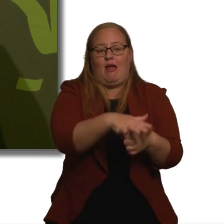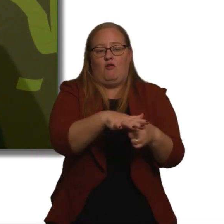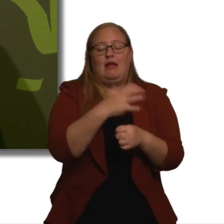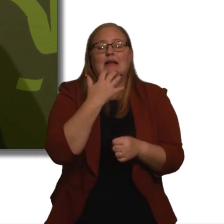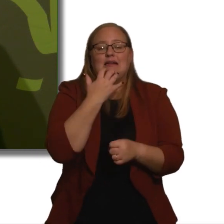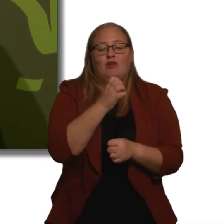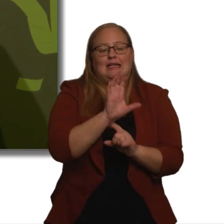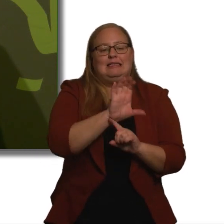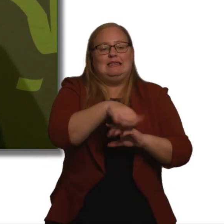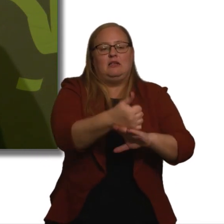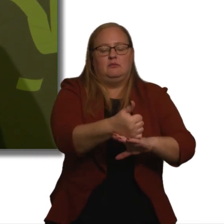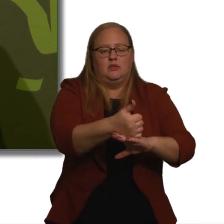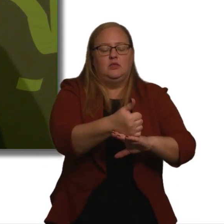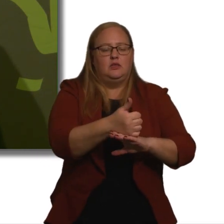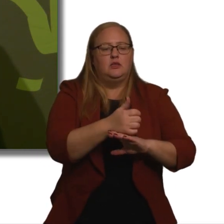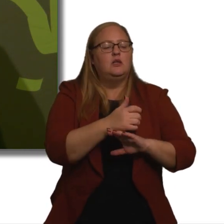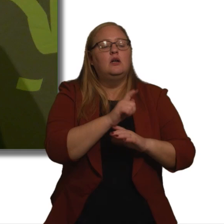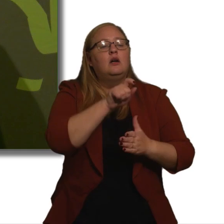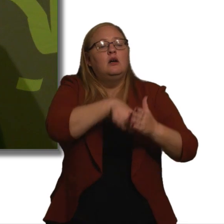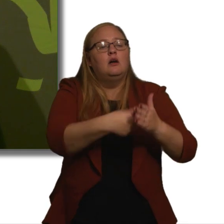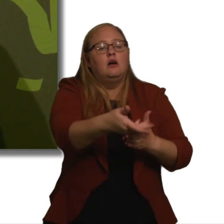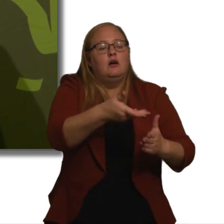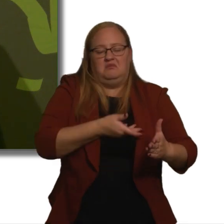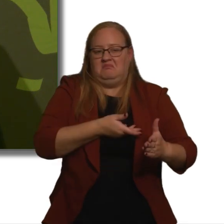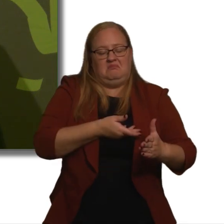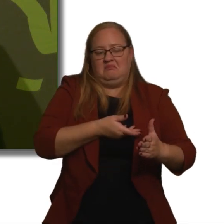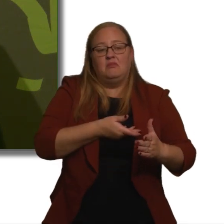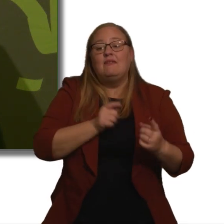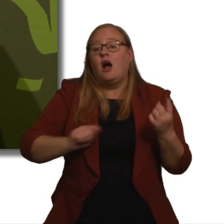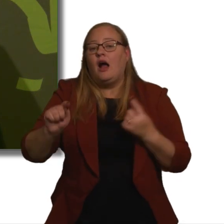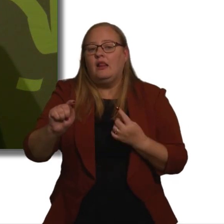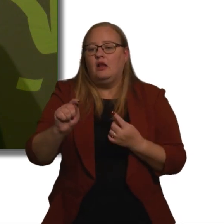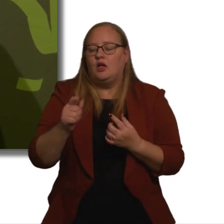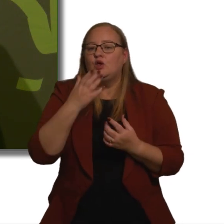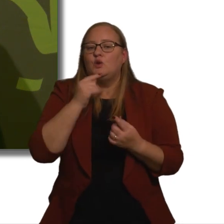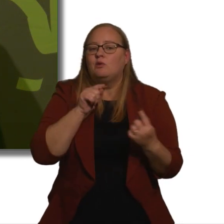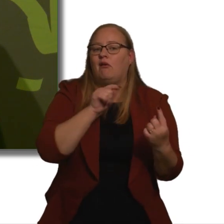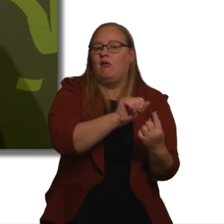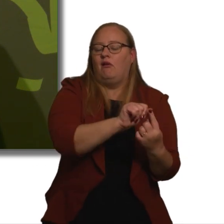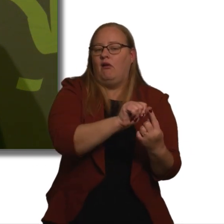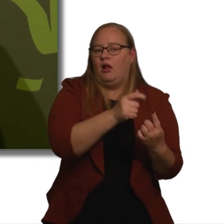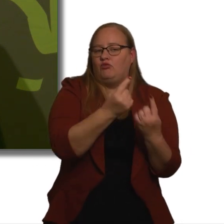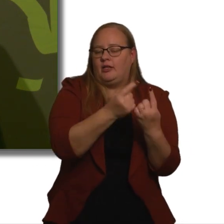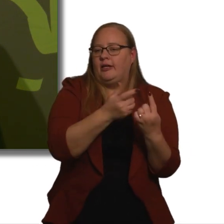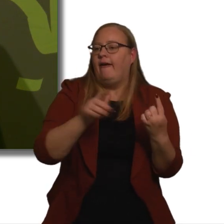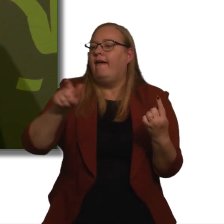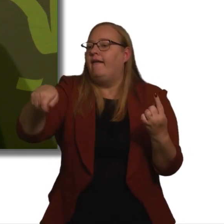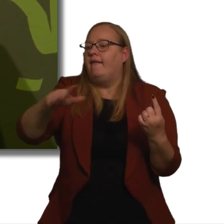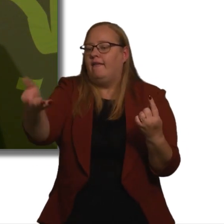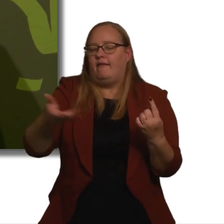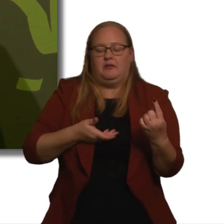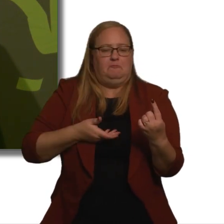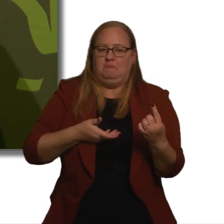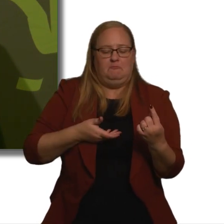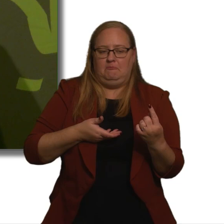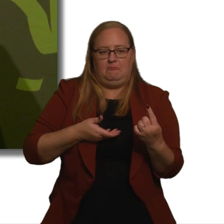Israeli settlements or engage with any supplier of produce known to be sourcing from the Israeli settlements. But